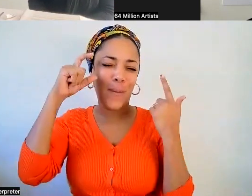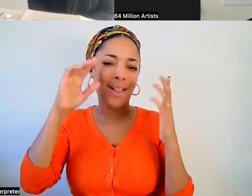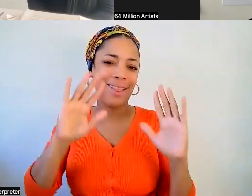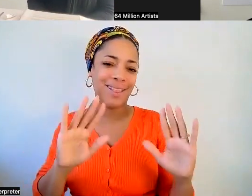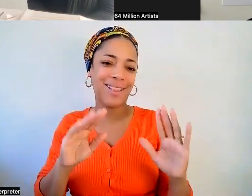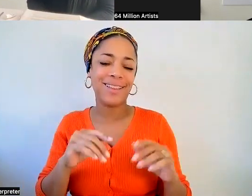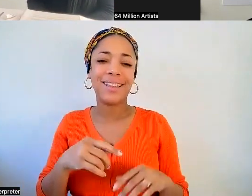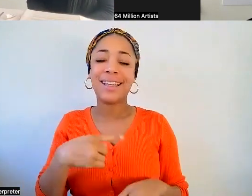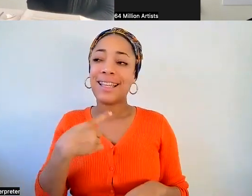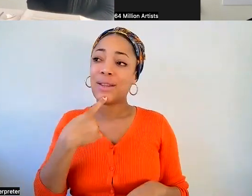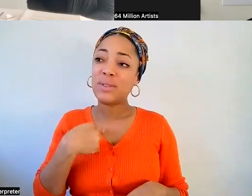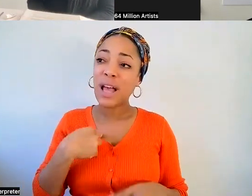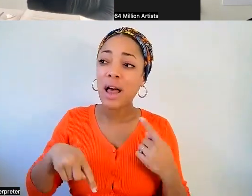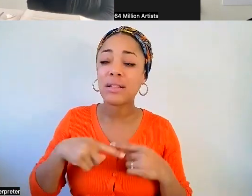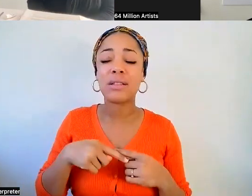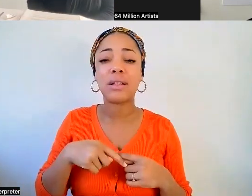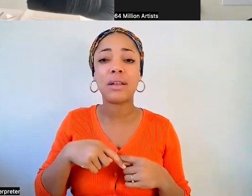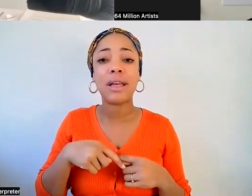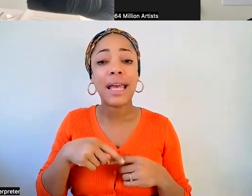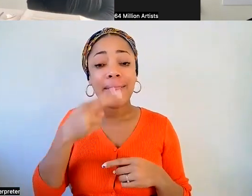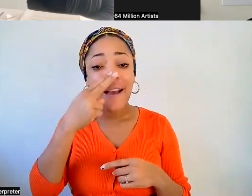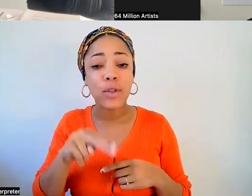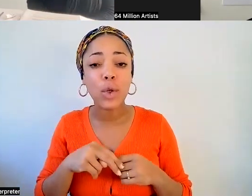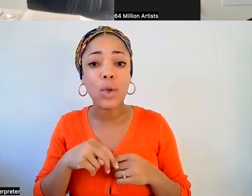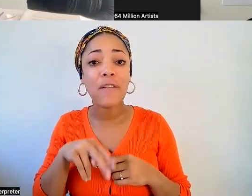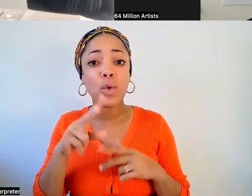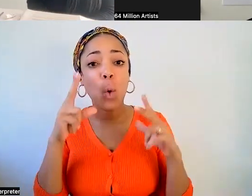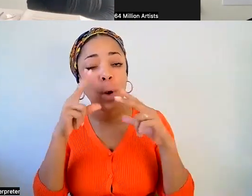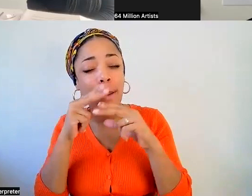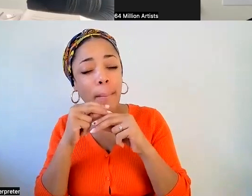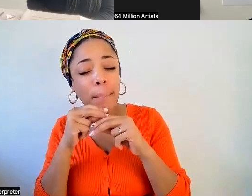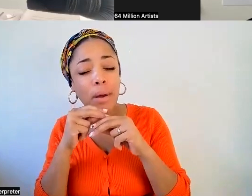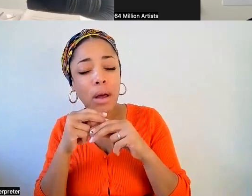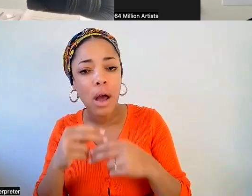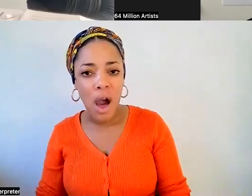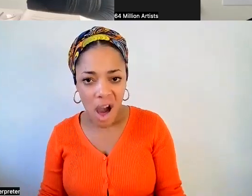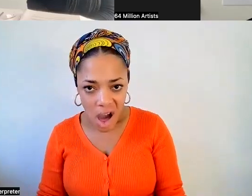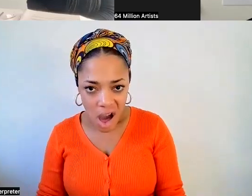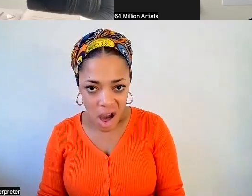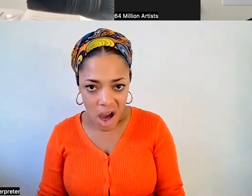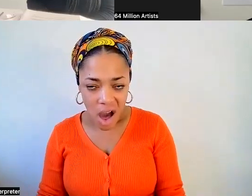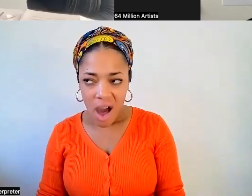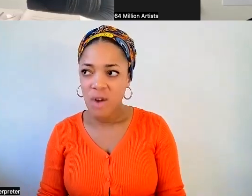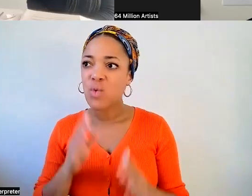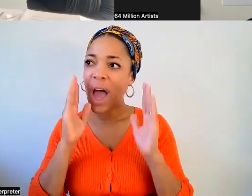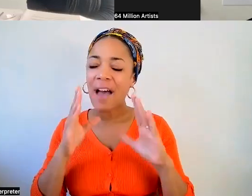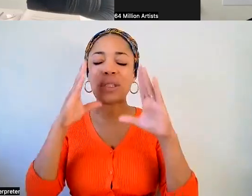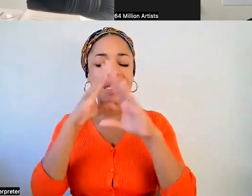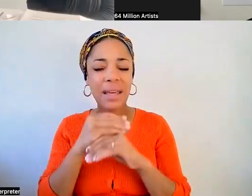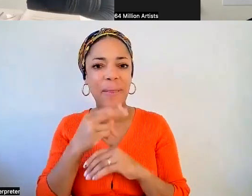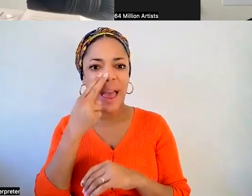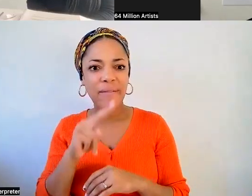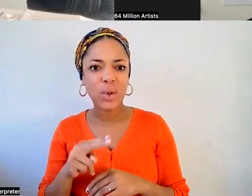It's one of the cruelest things that have ever happened to me in the whole of my life. They said, you've got to go to sleep in the afternoon. I